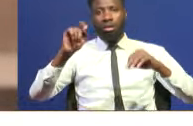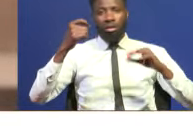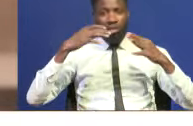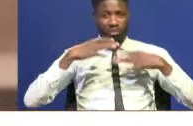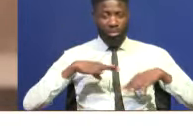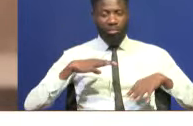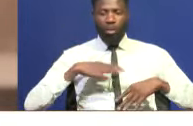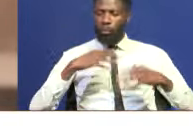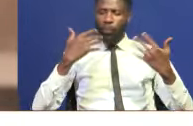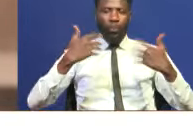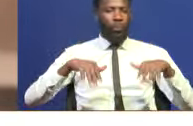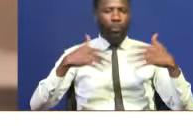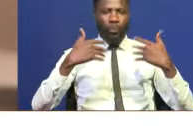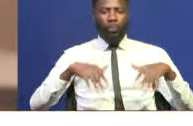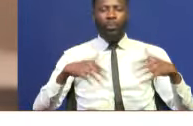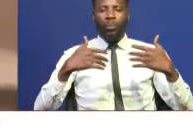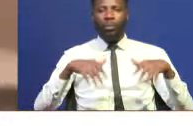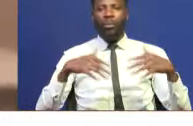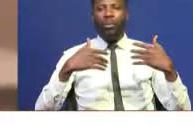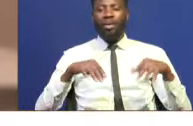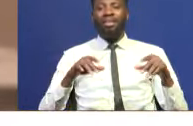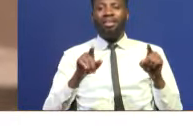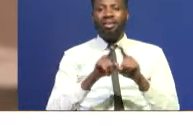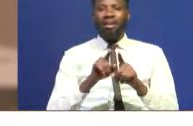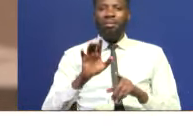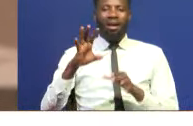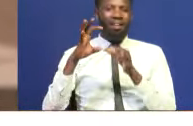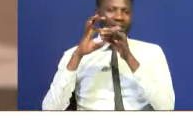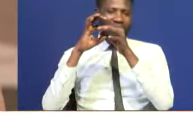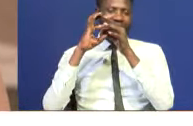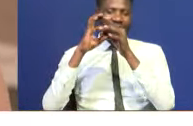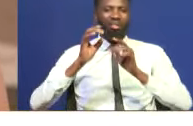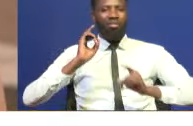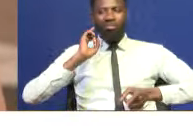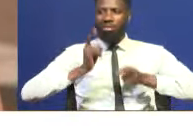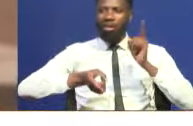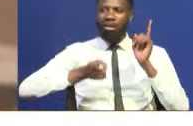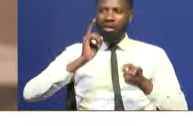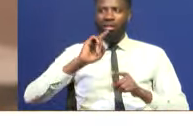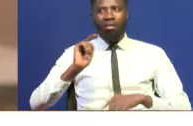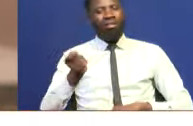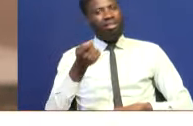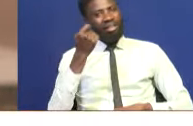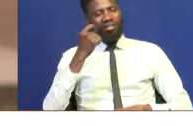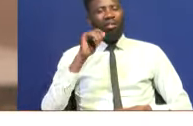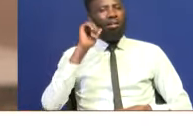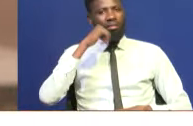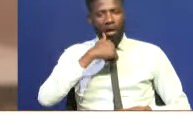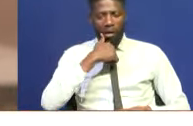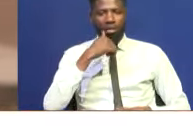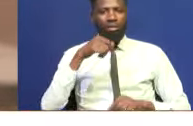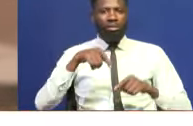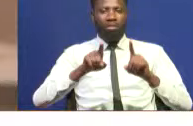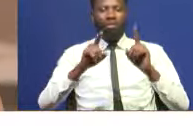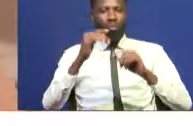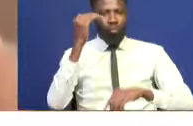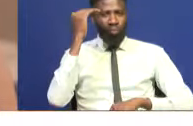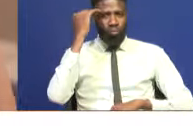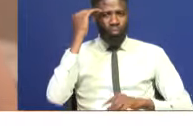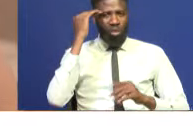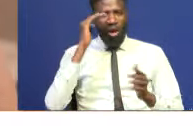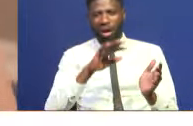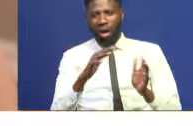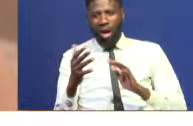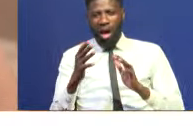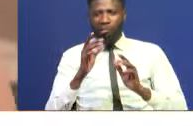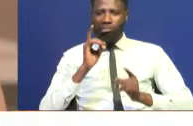how to put on a show. Of course, there's a running culture here in Kenya that's just incredible. So they really know a lot about track